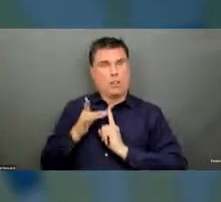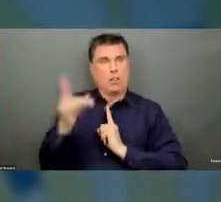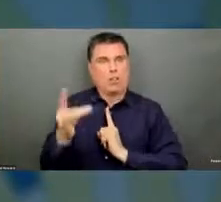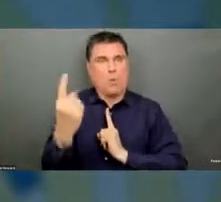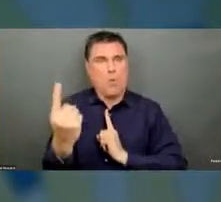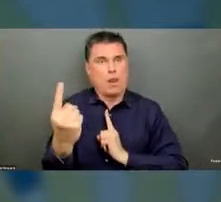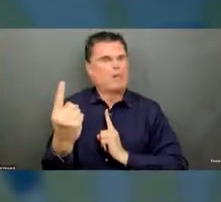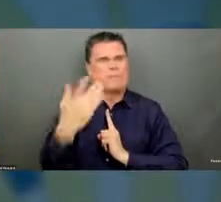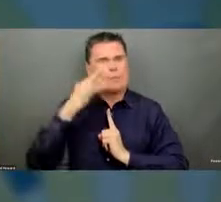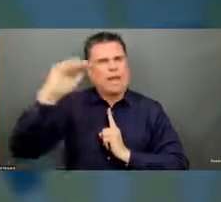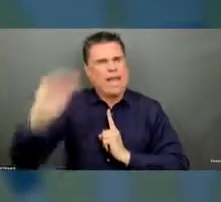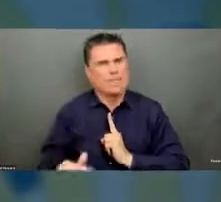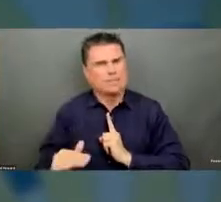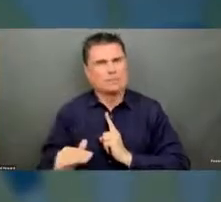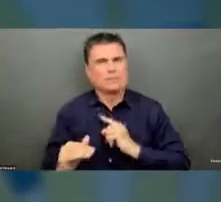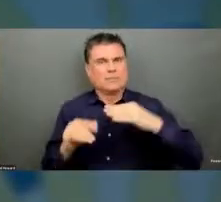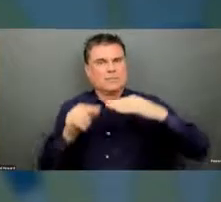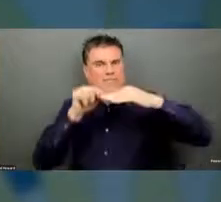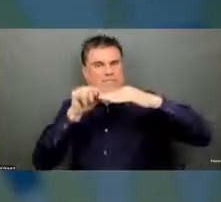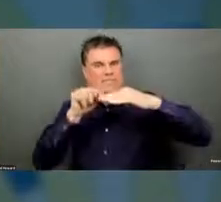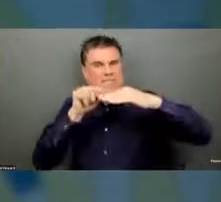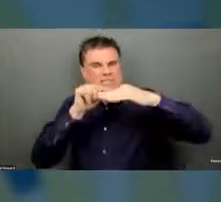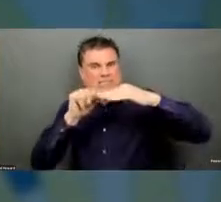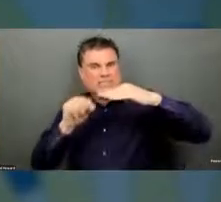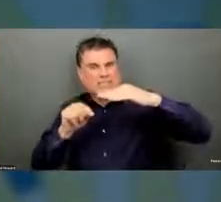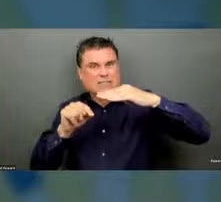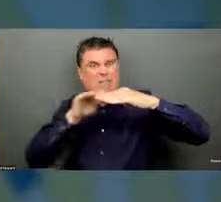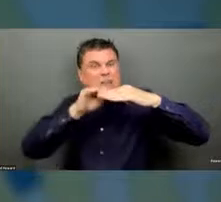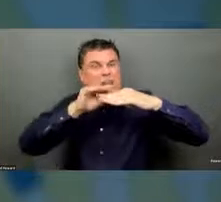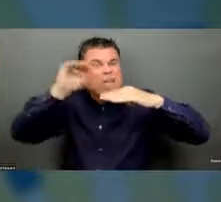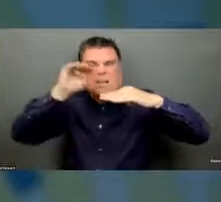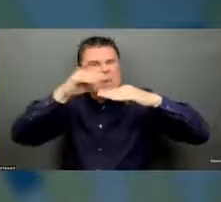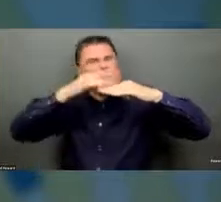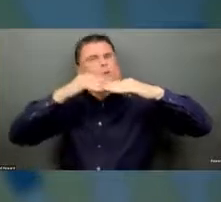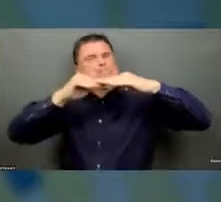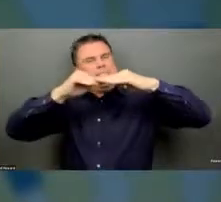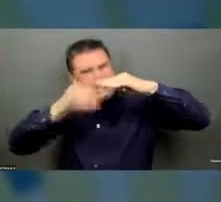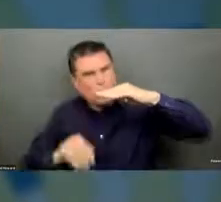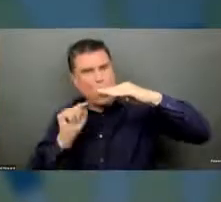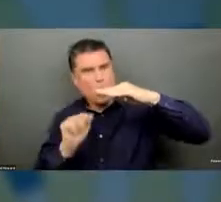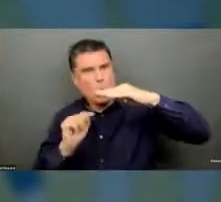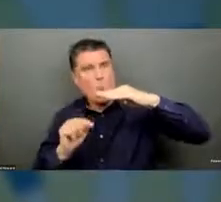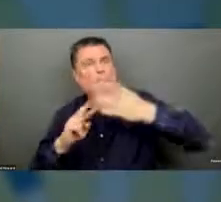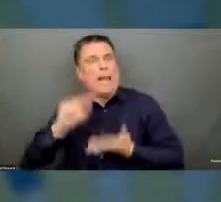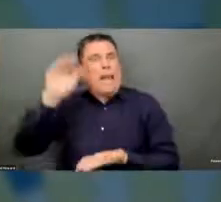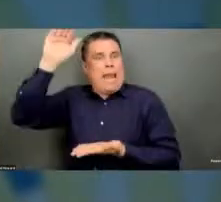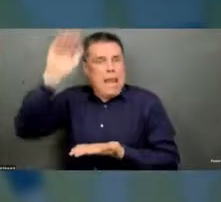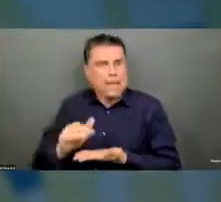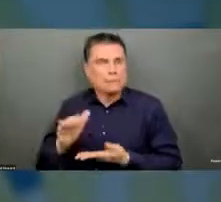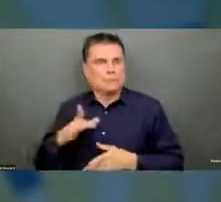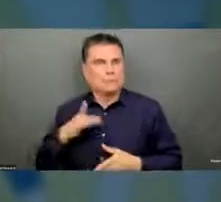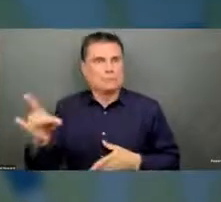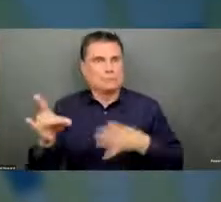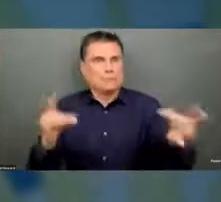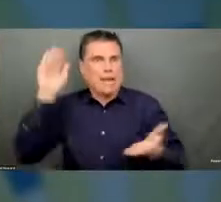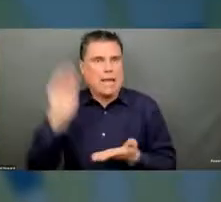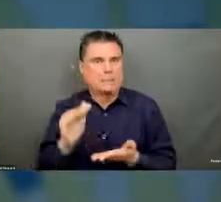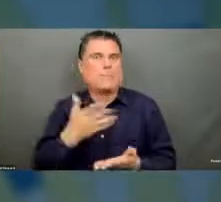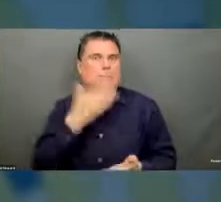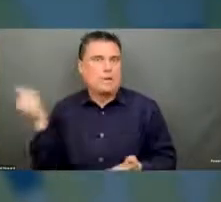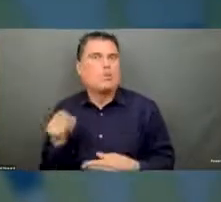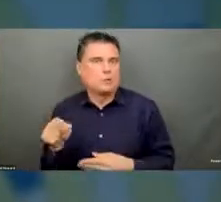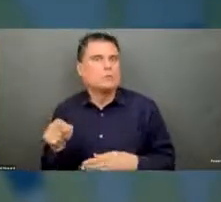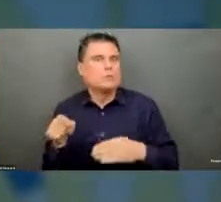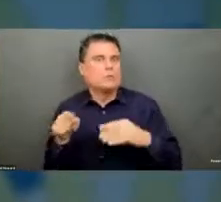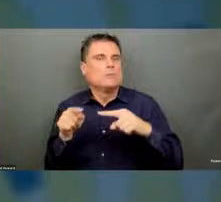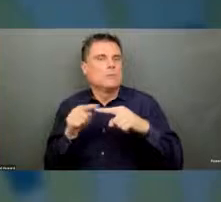below 1. And that is about the risky contacts that we have with others. So infectious contacts. So that's the time